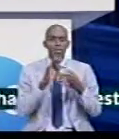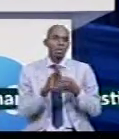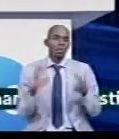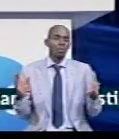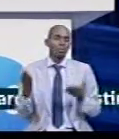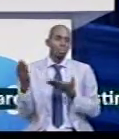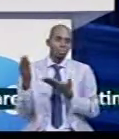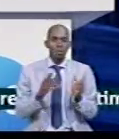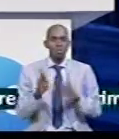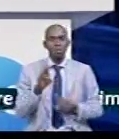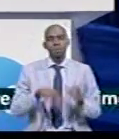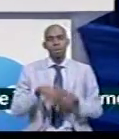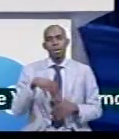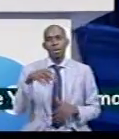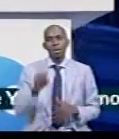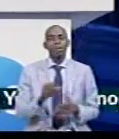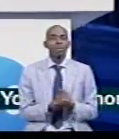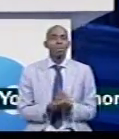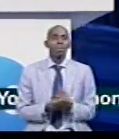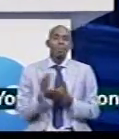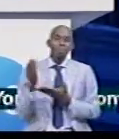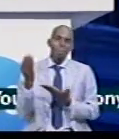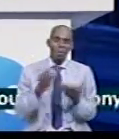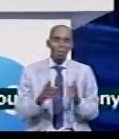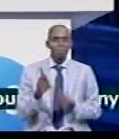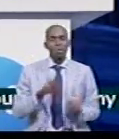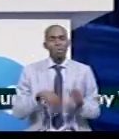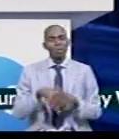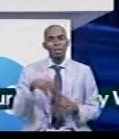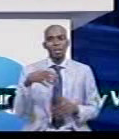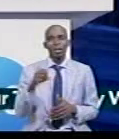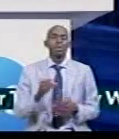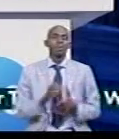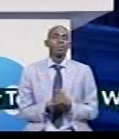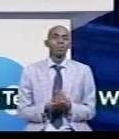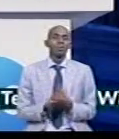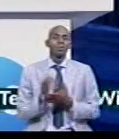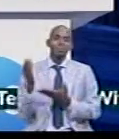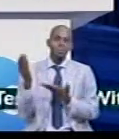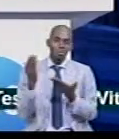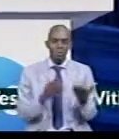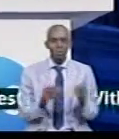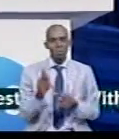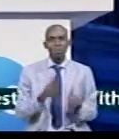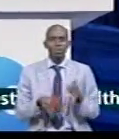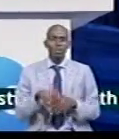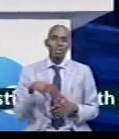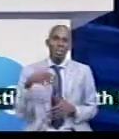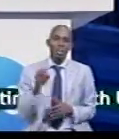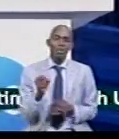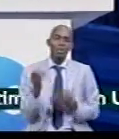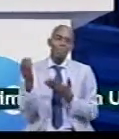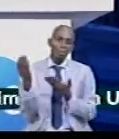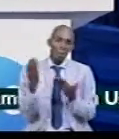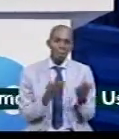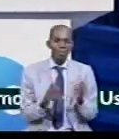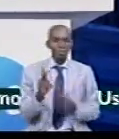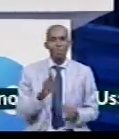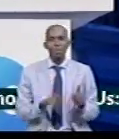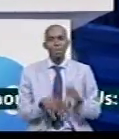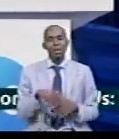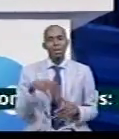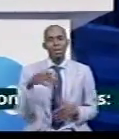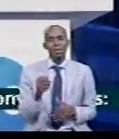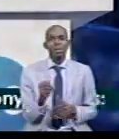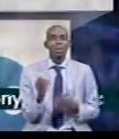out. Bring them out. Bring them out. Bring them out. Bring